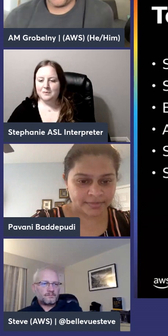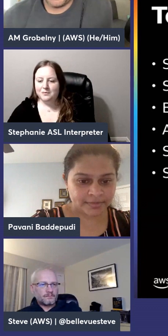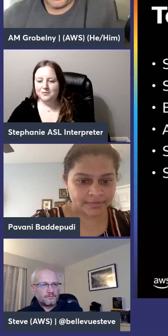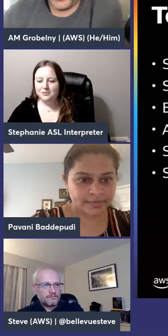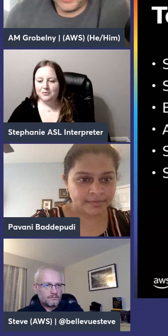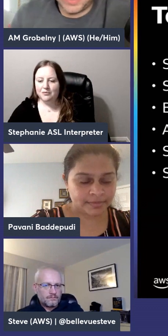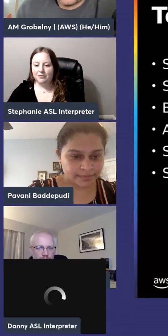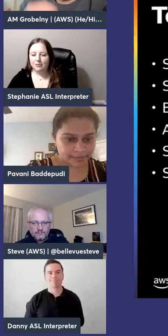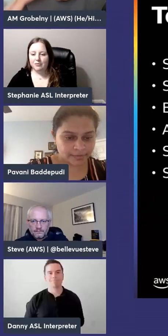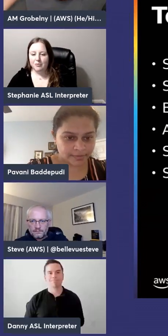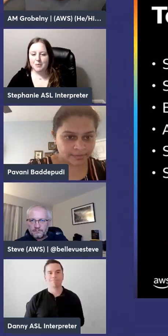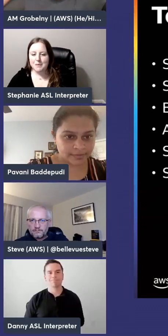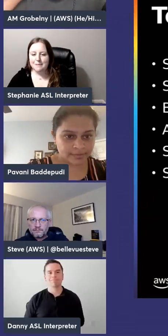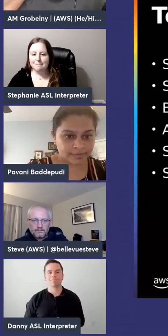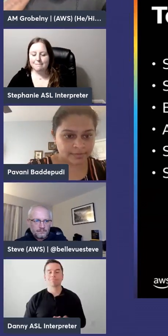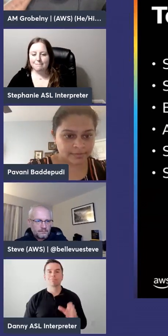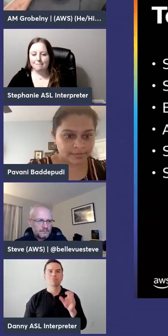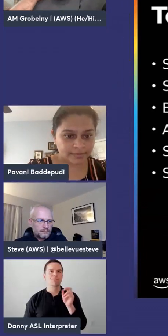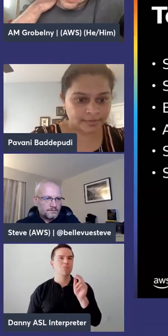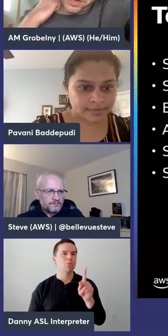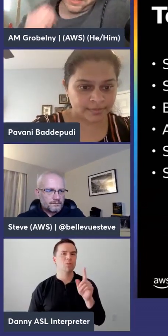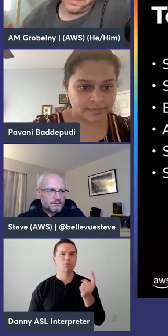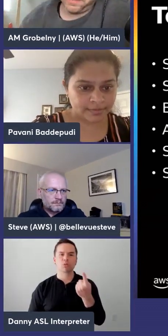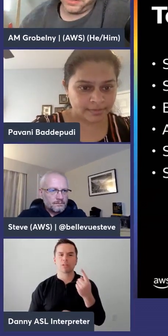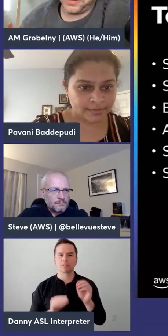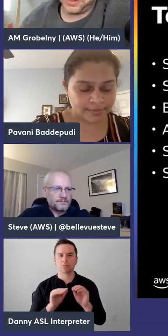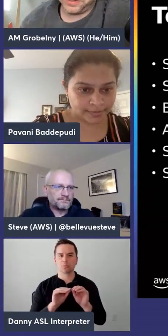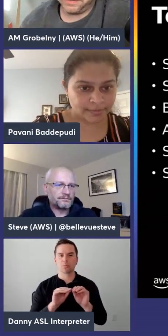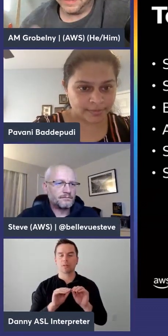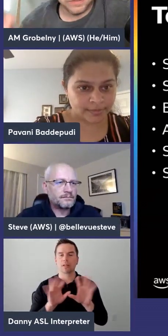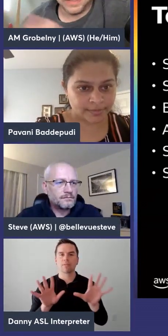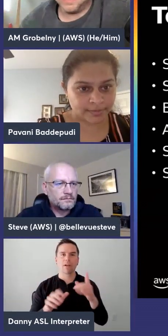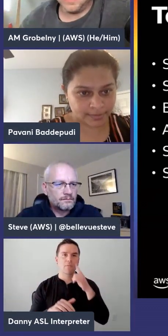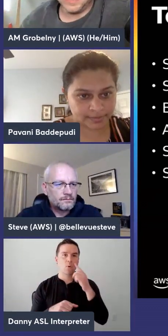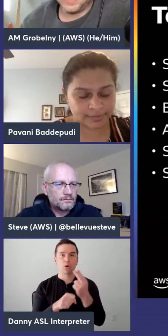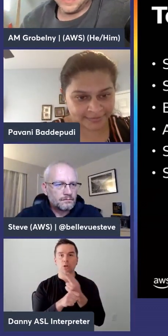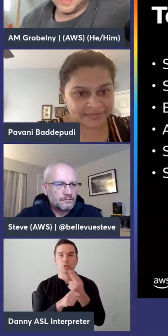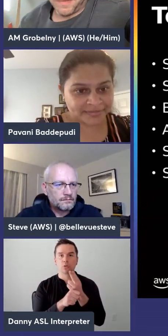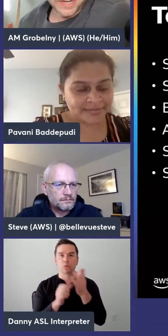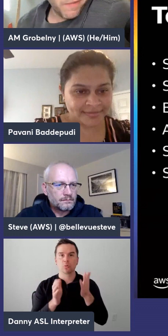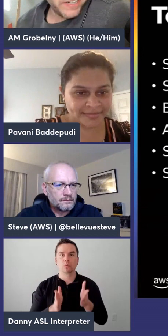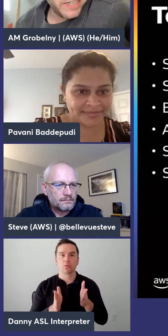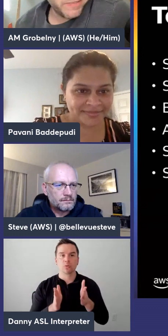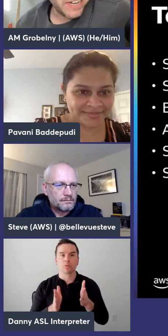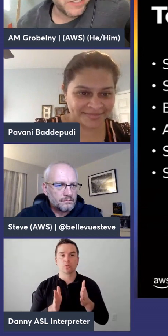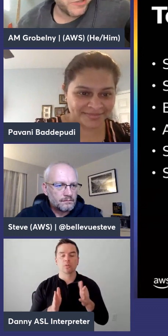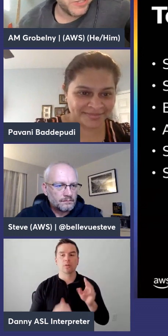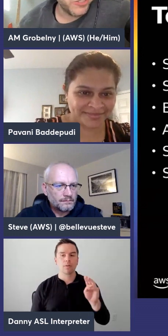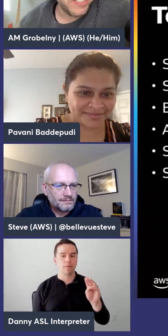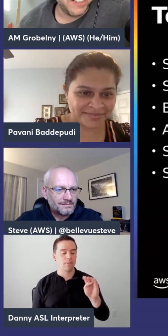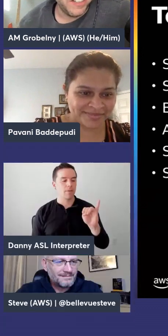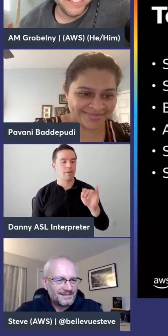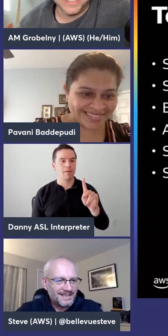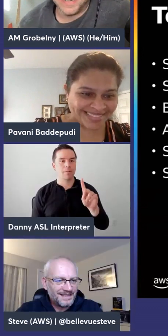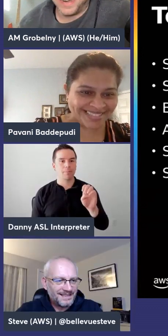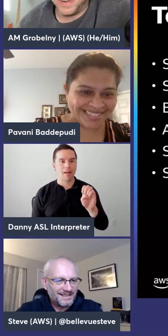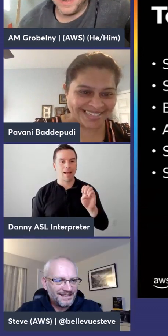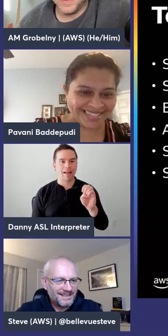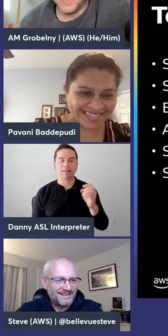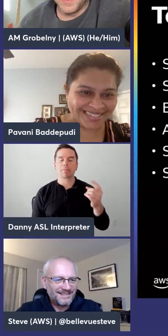So just to clarify too, for one of our users, it's Mike. Mike keeps asking questions and I love